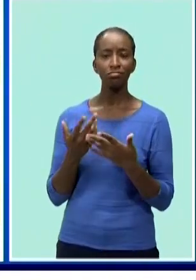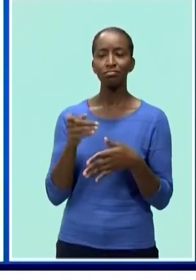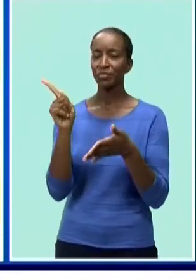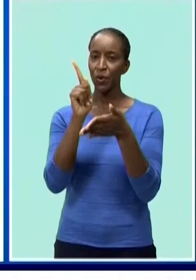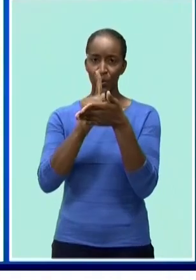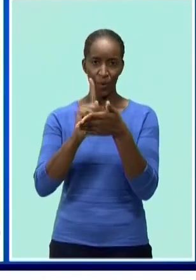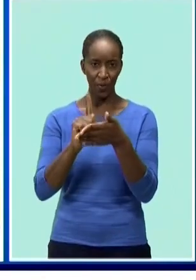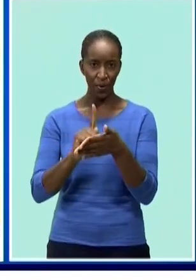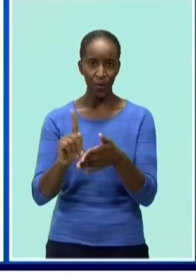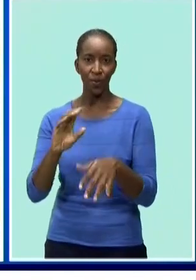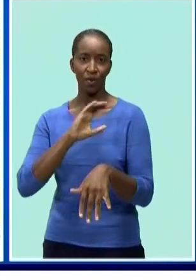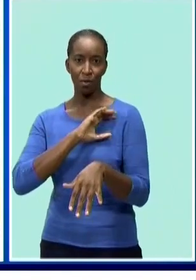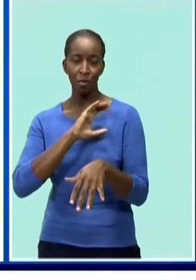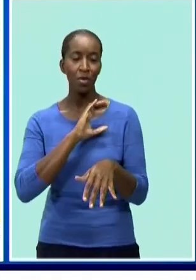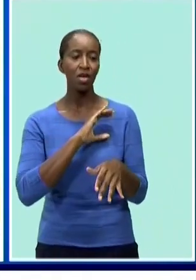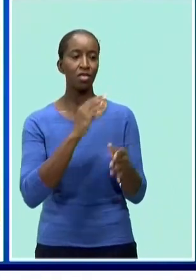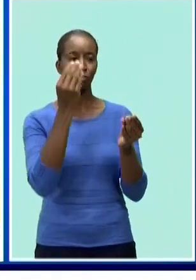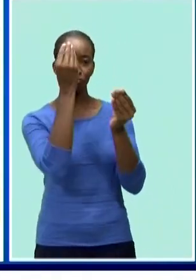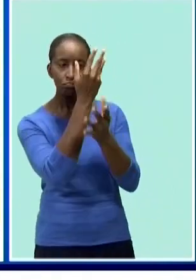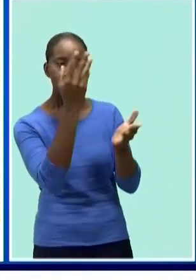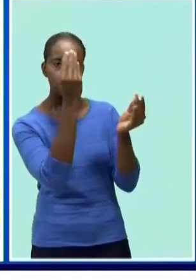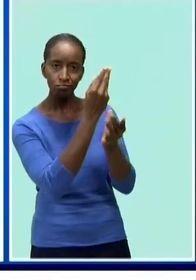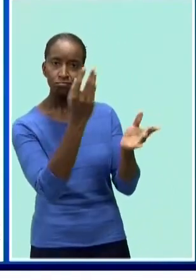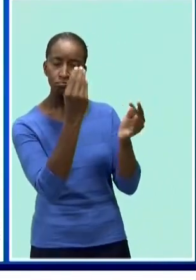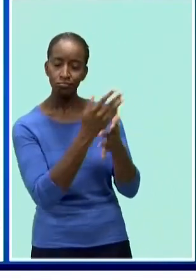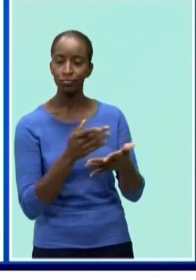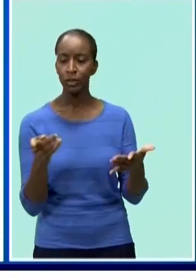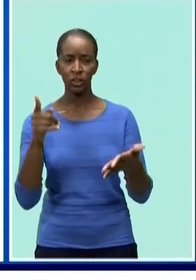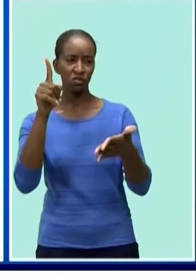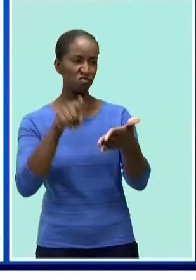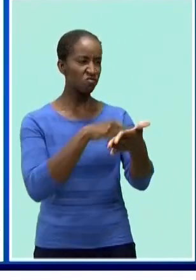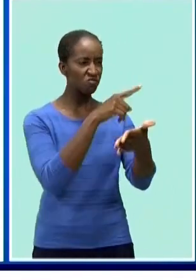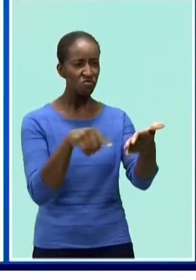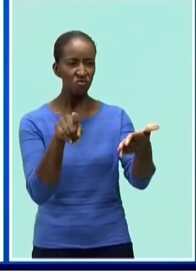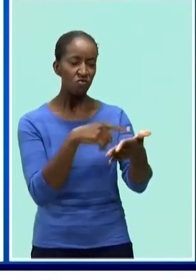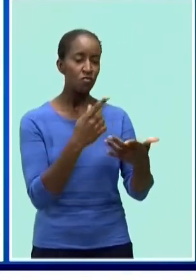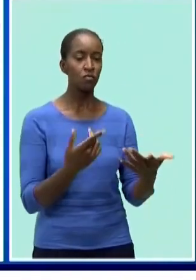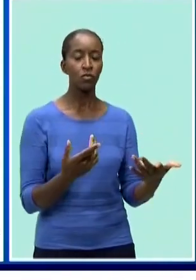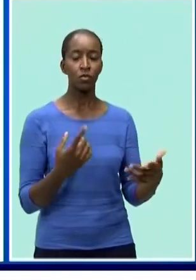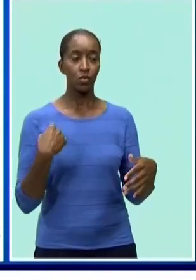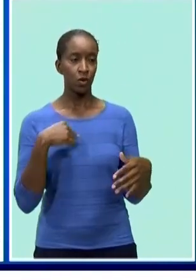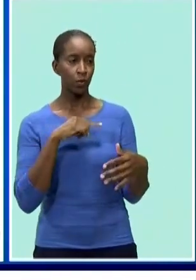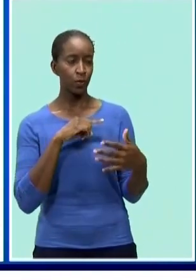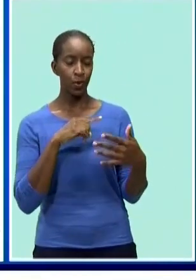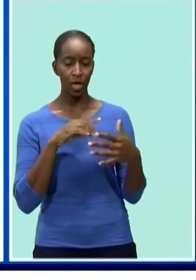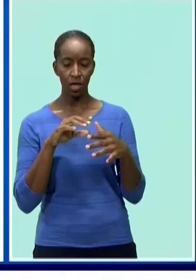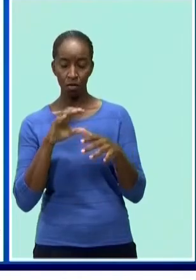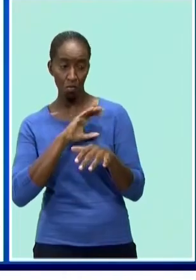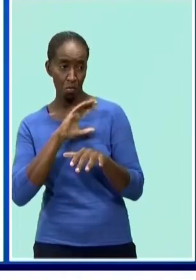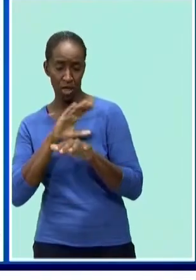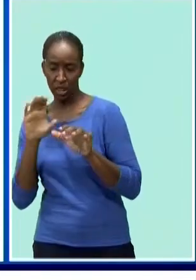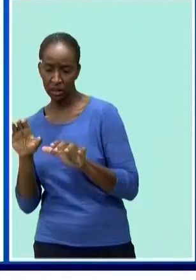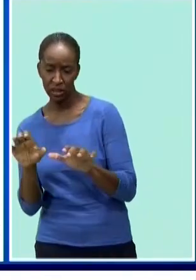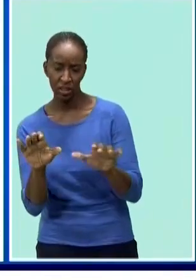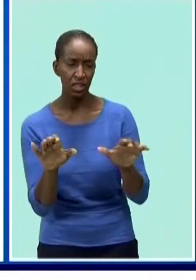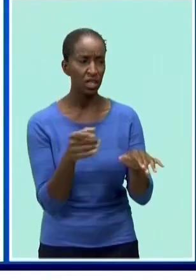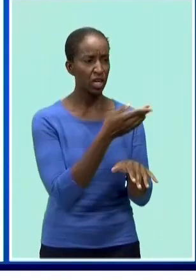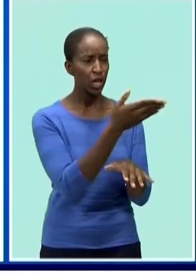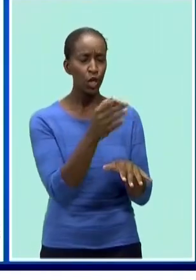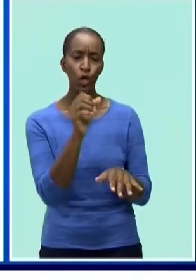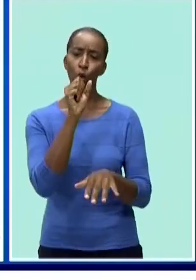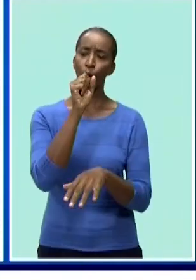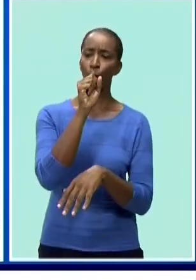condemned media houses for inaccurate reporting on issues involving the Jaguarity TV station and the recently concluded Buju Banton